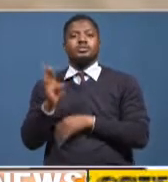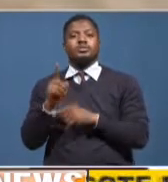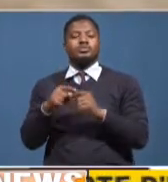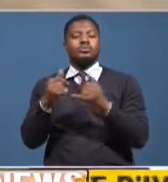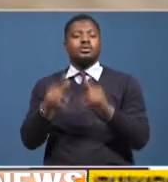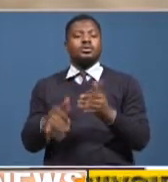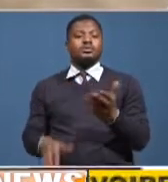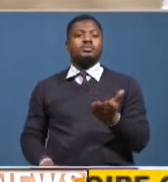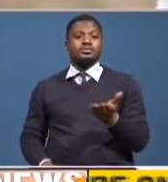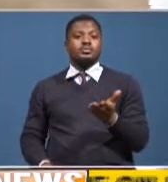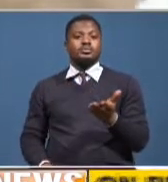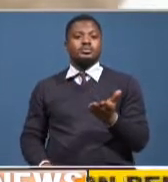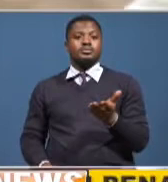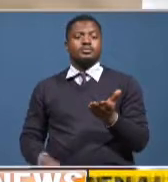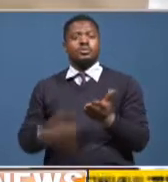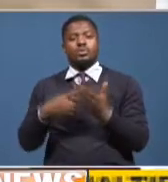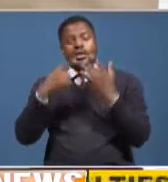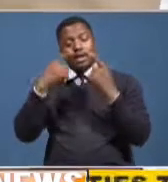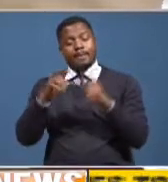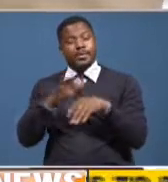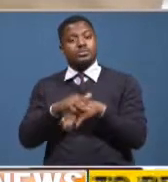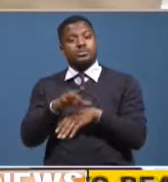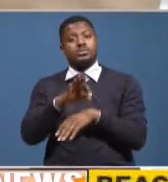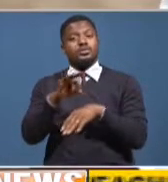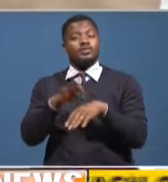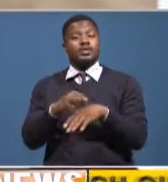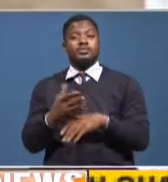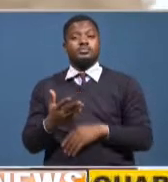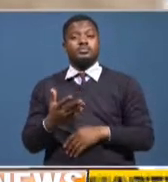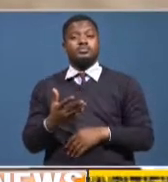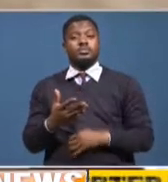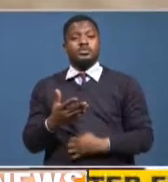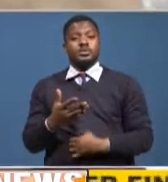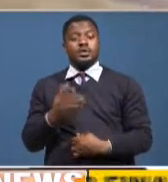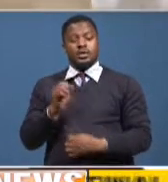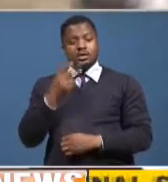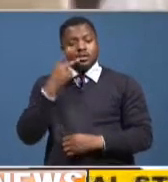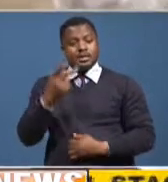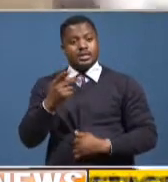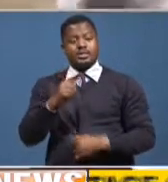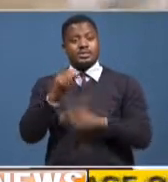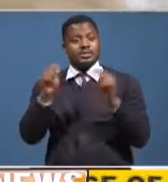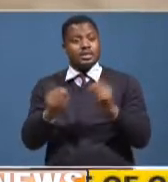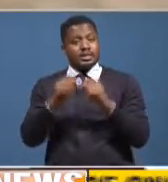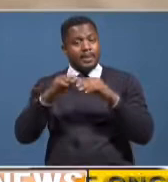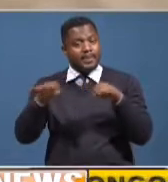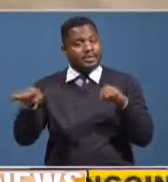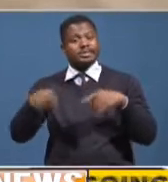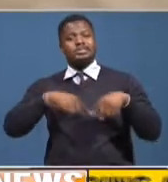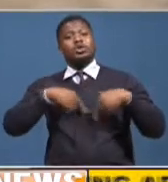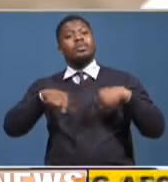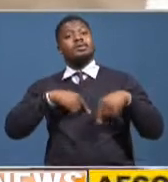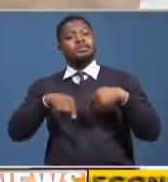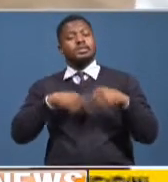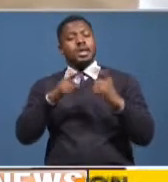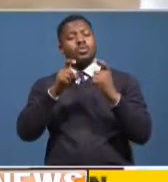the players? What happens on the pitch? You could see the technical bench arguing with